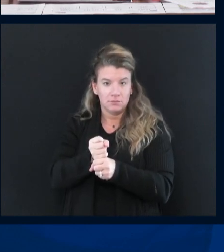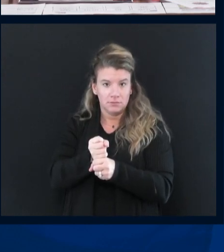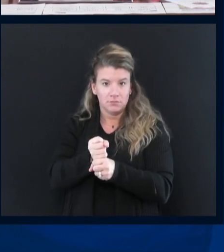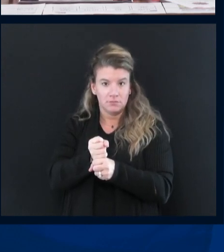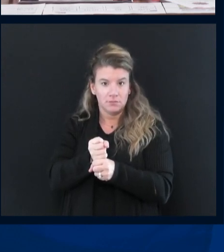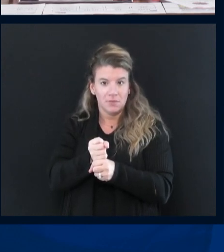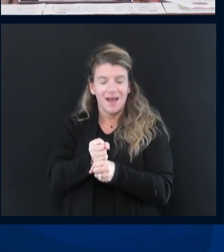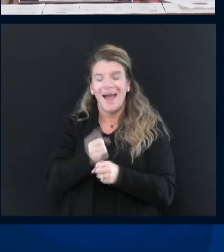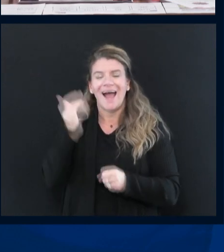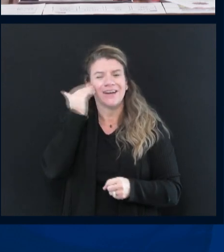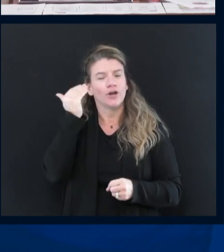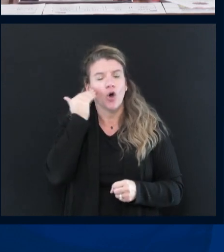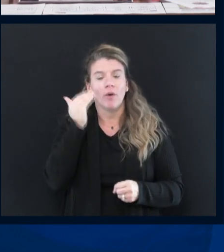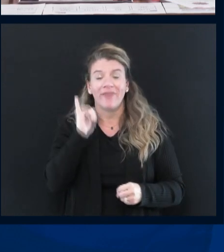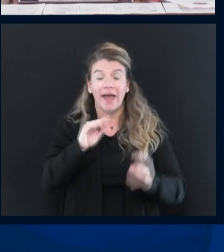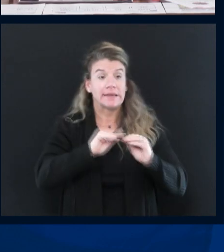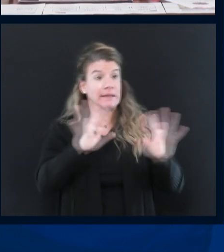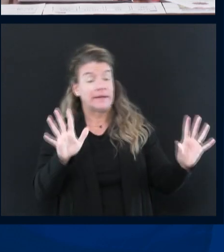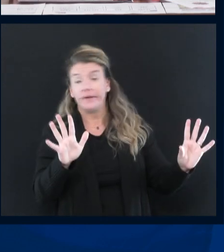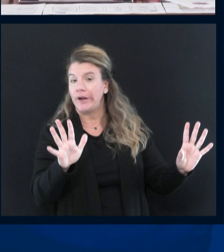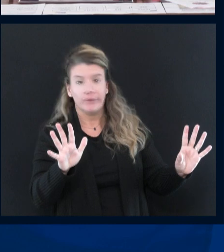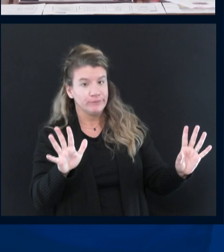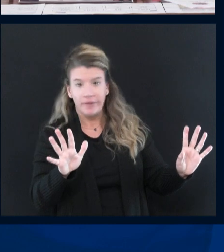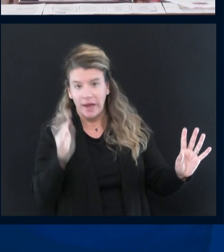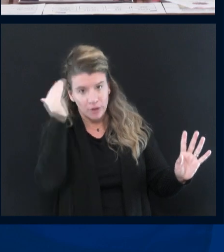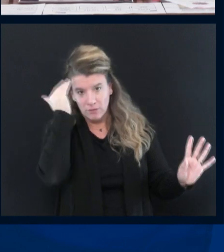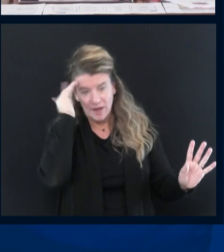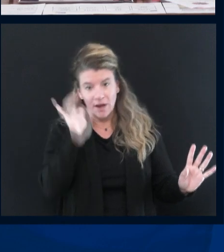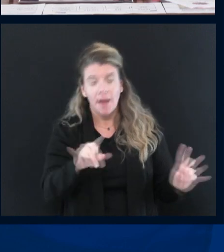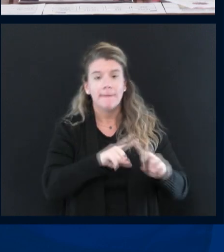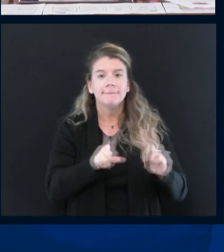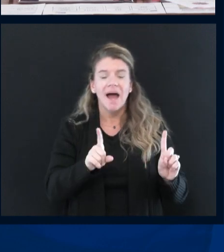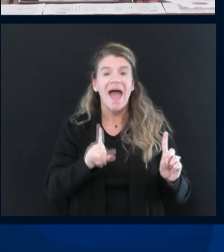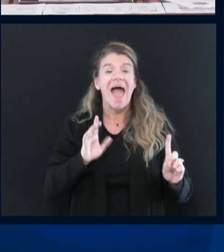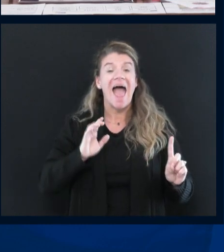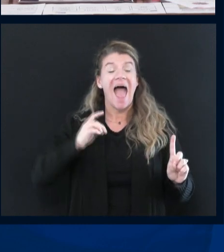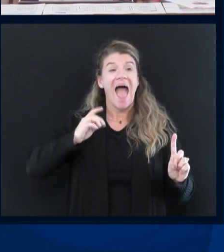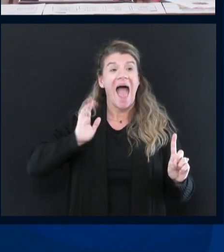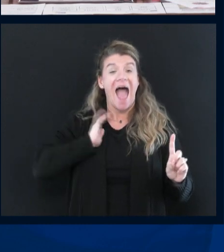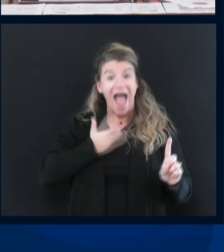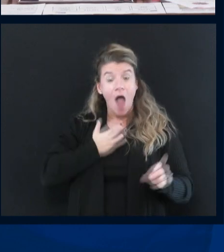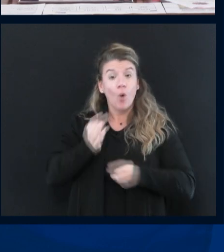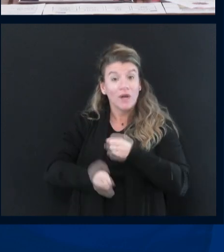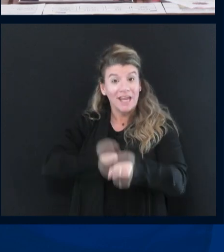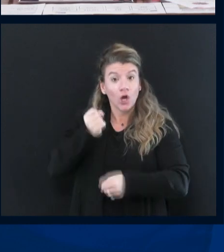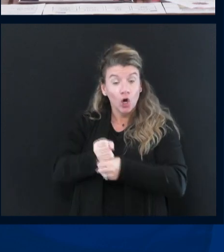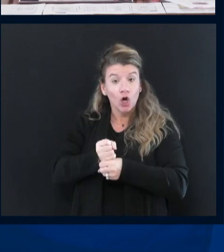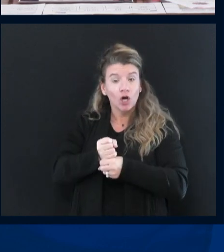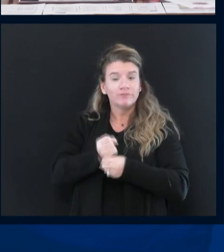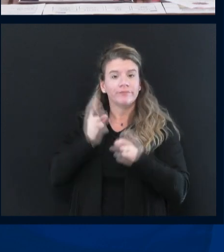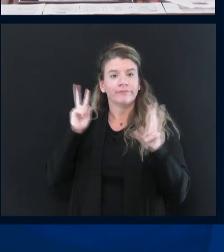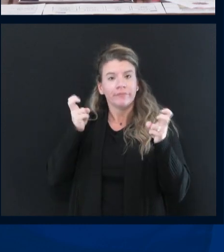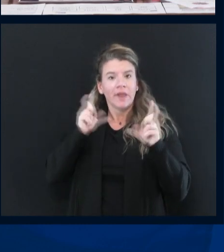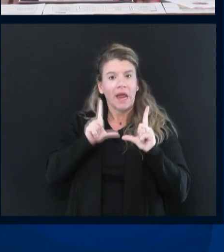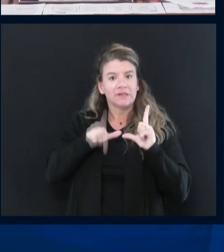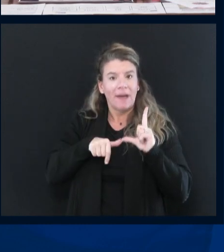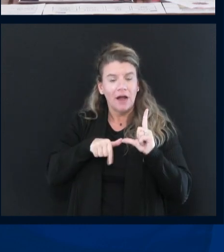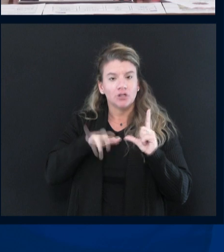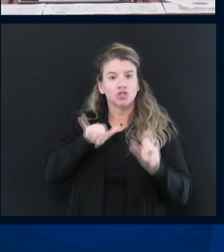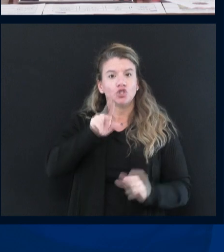Now, I know that doesn't make a whole lot of sense, but really and truly, our year end is June the 30th in the state of West